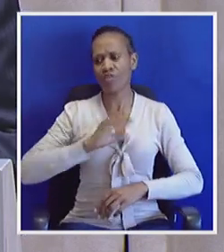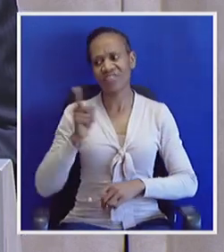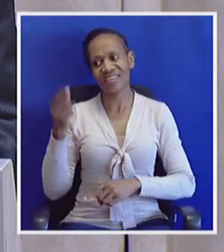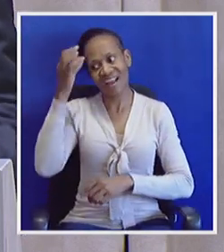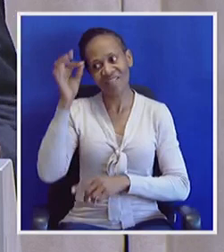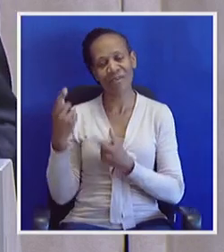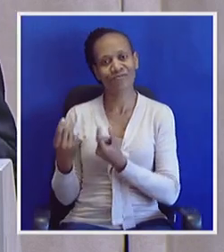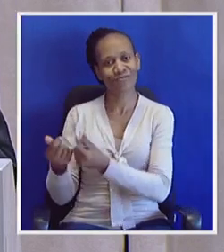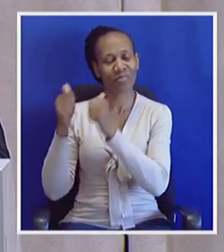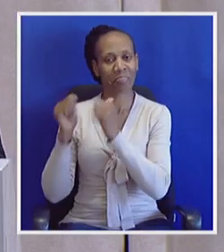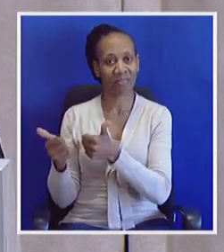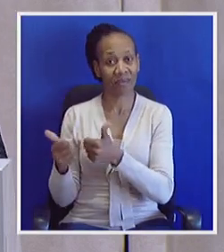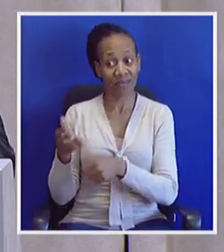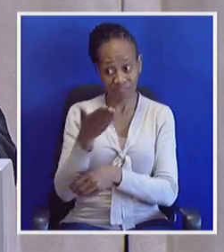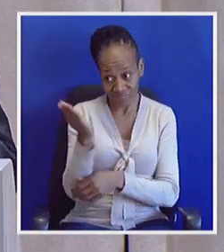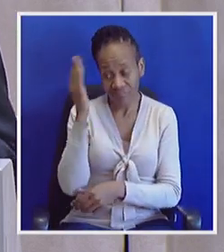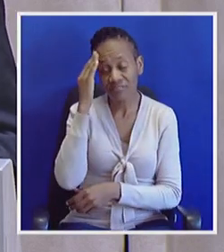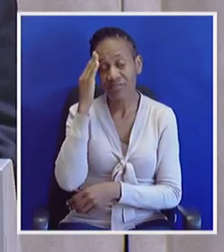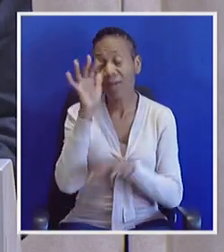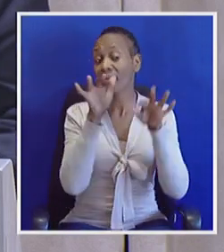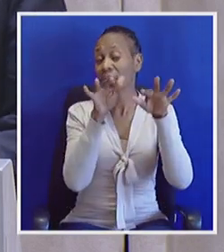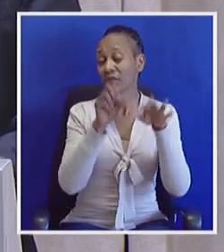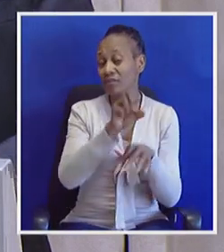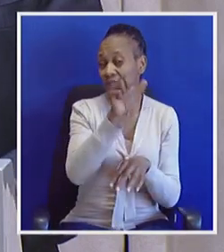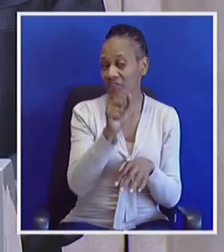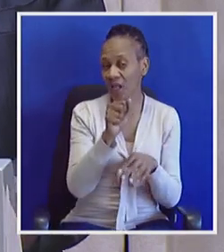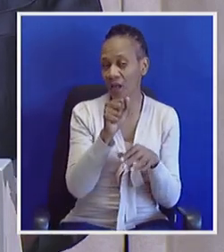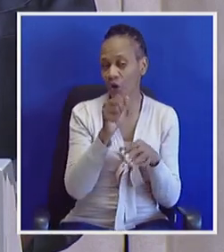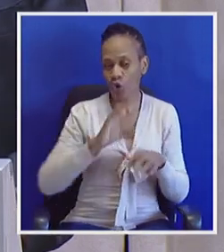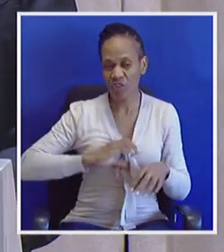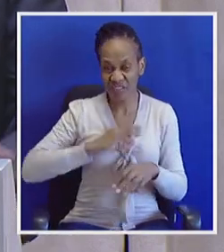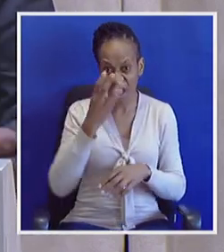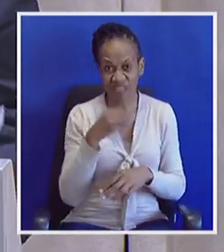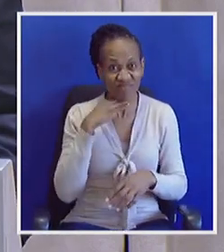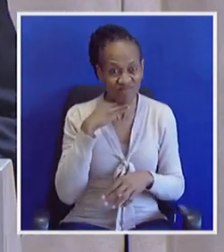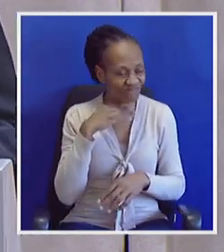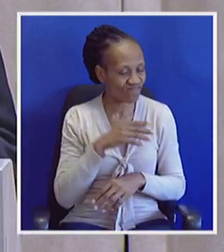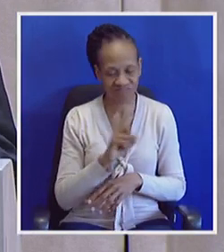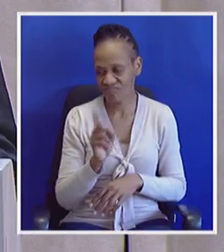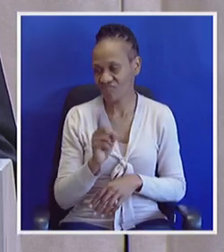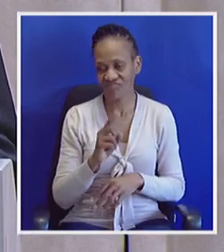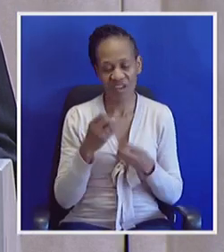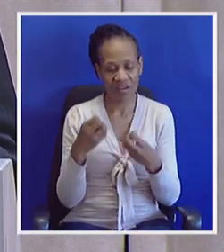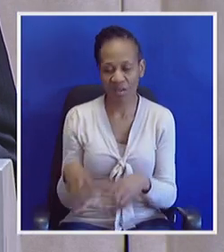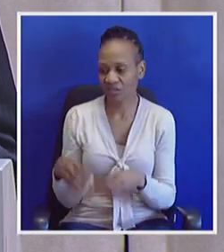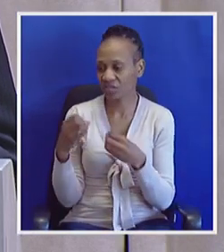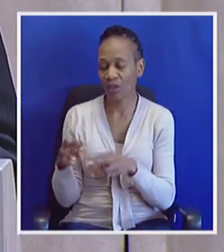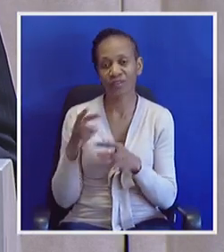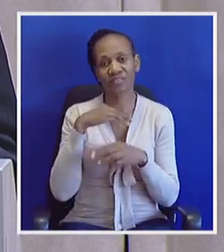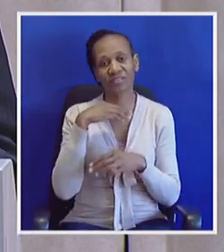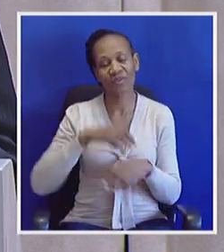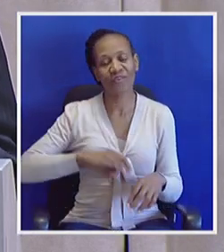know that the public has lost a lot of confidence in many of our state-owned